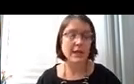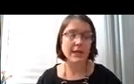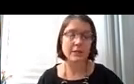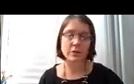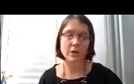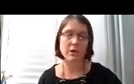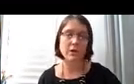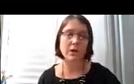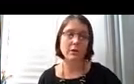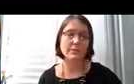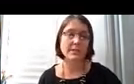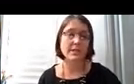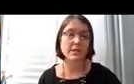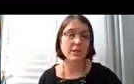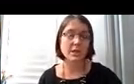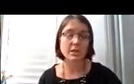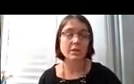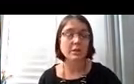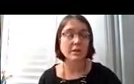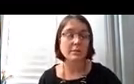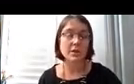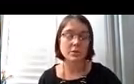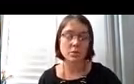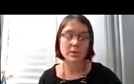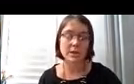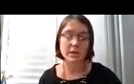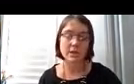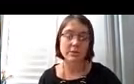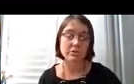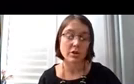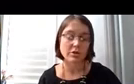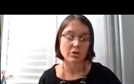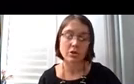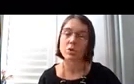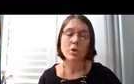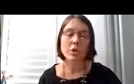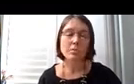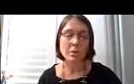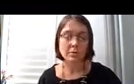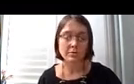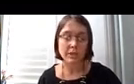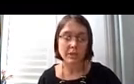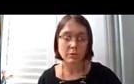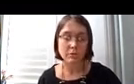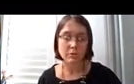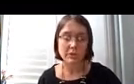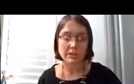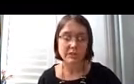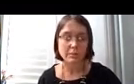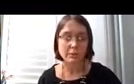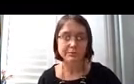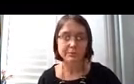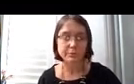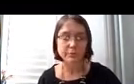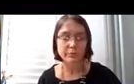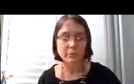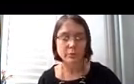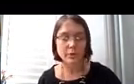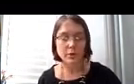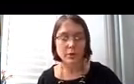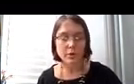to look at if you are teaching a subject within construction or motor vehicles, for example.